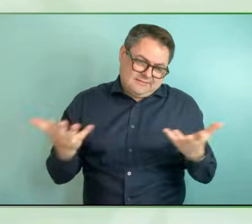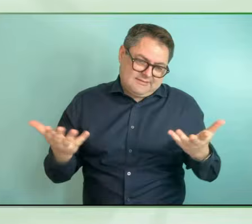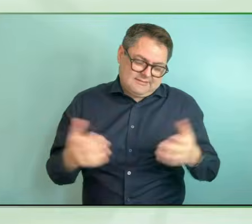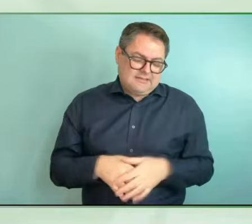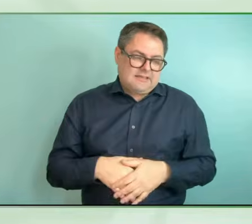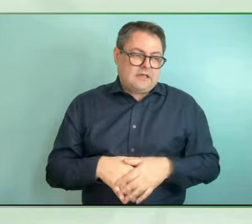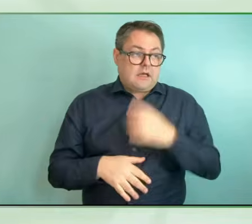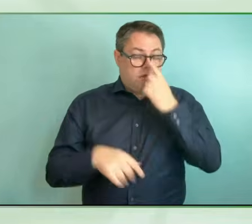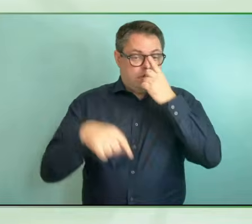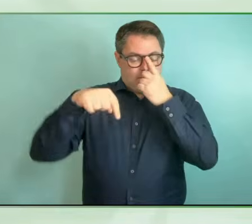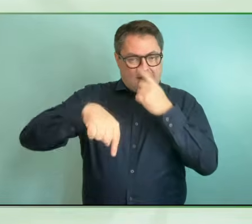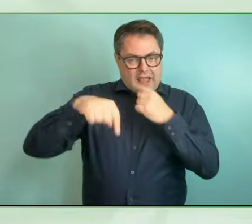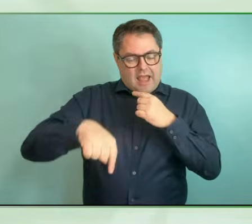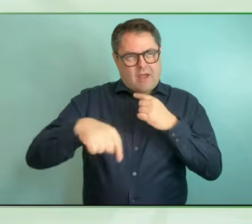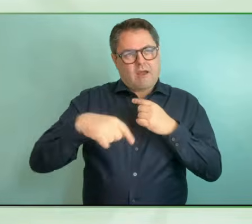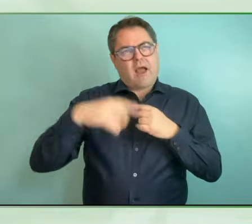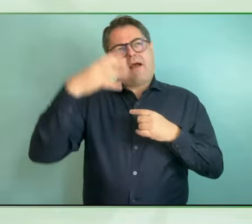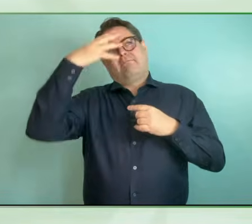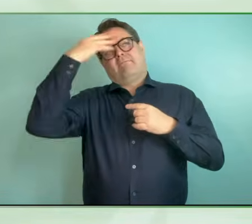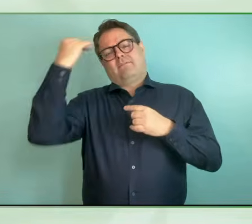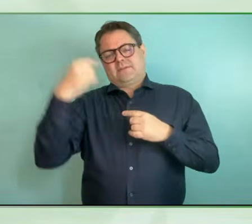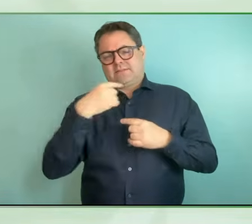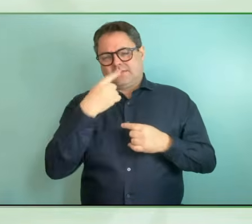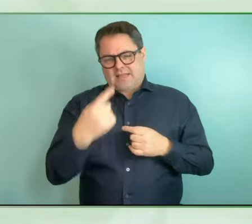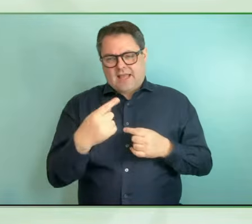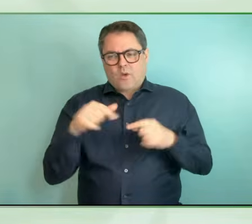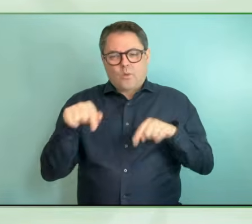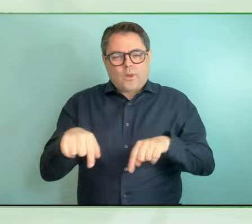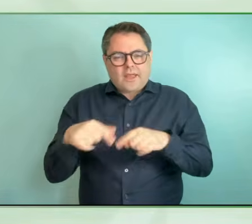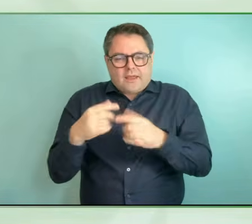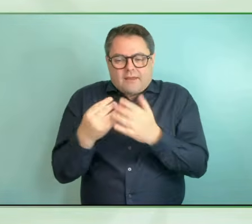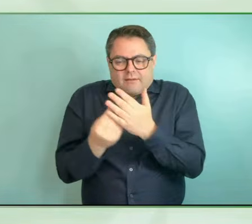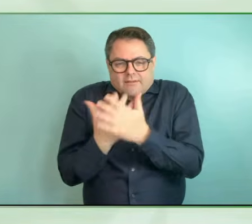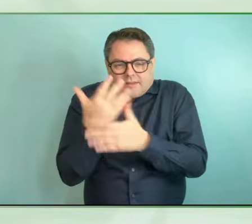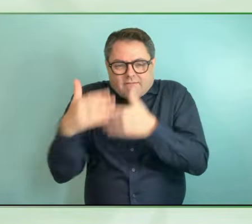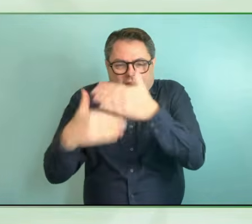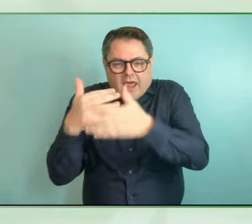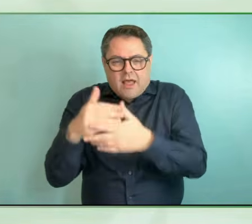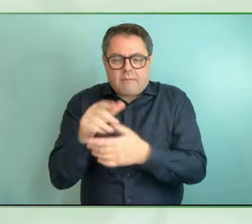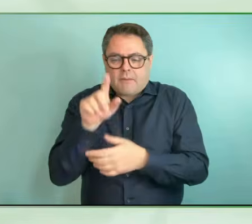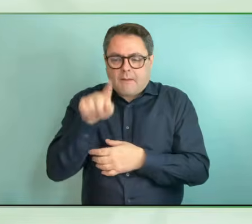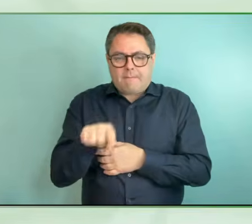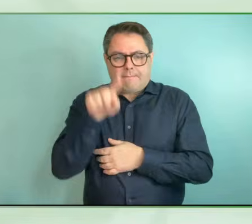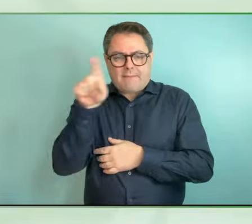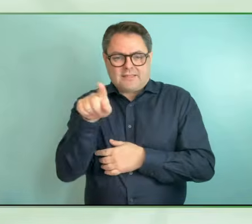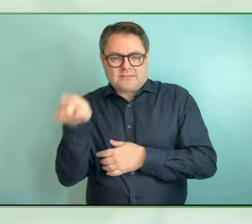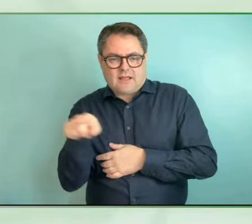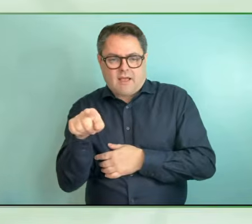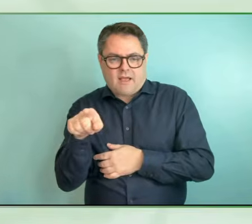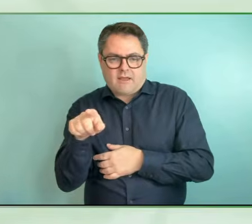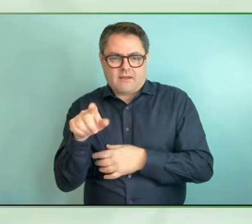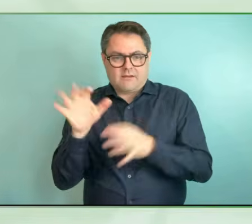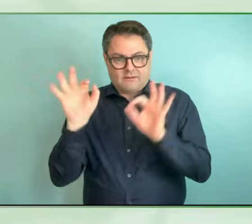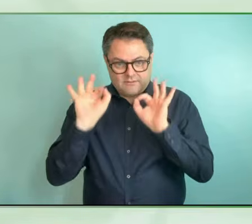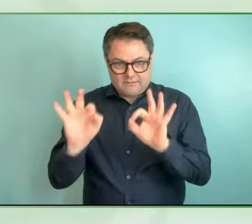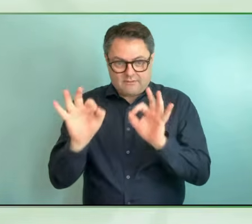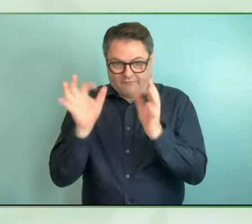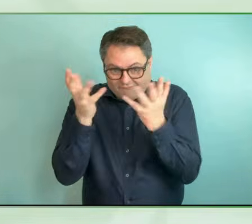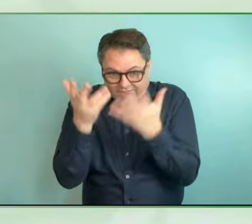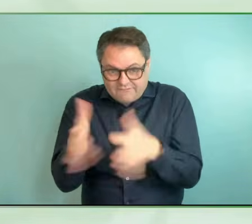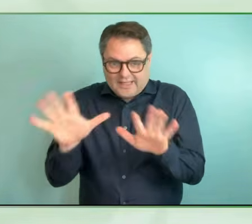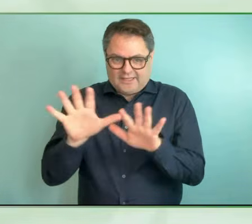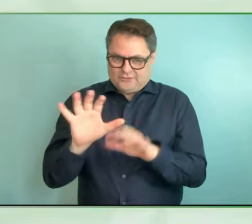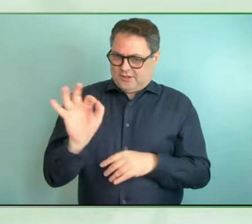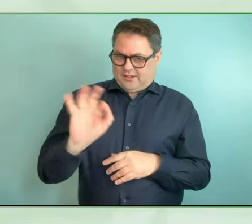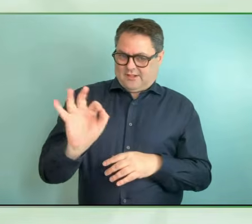I forgot to tell, it's still in beta stage, so we're still working on it. So we weren't able to